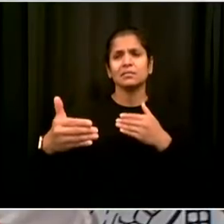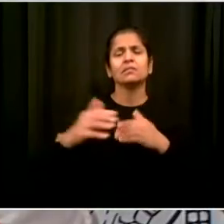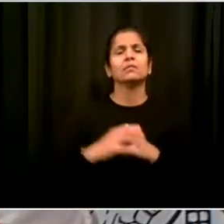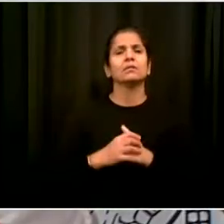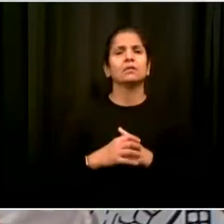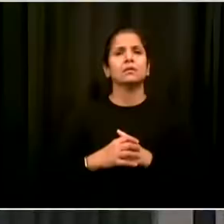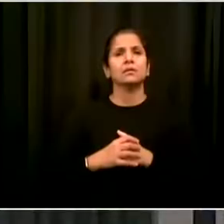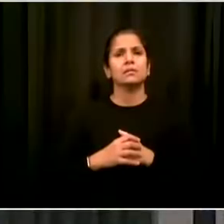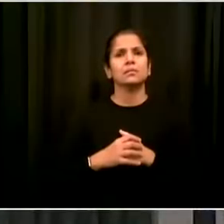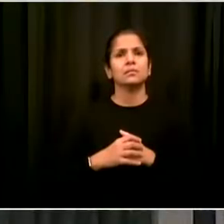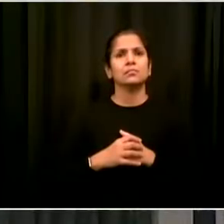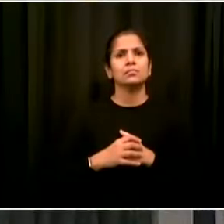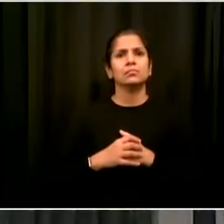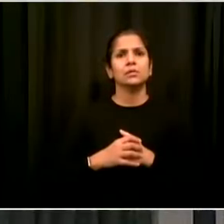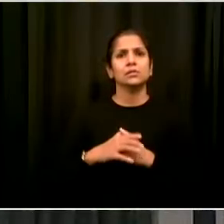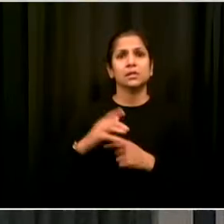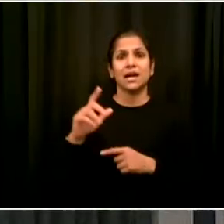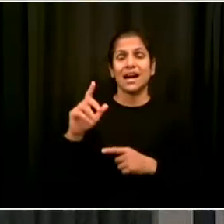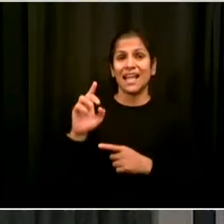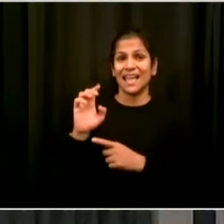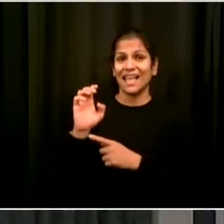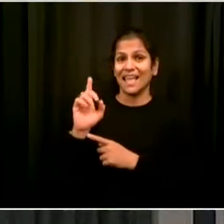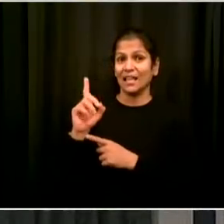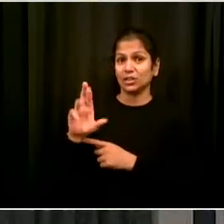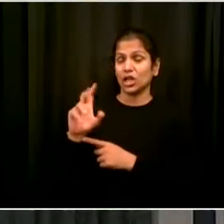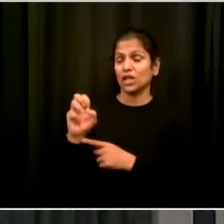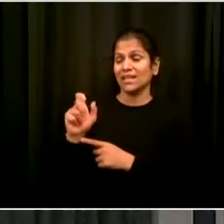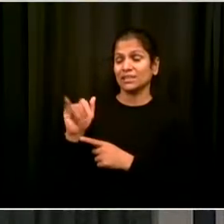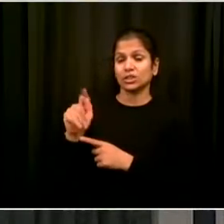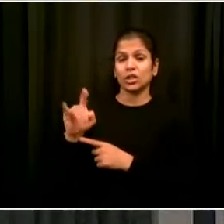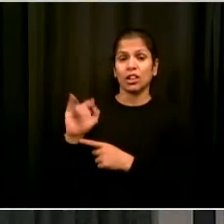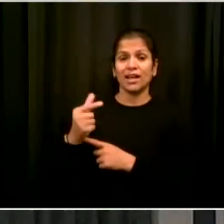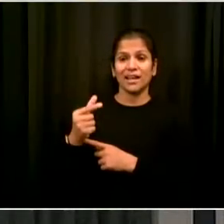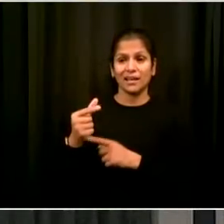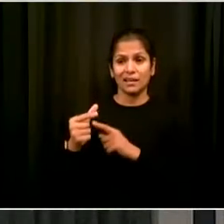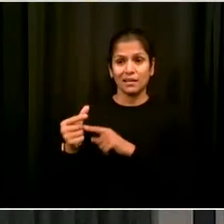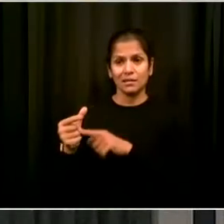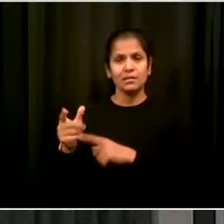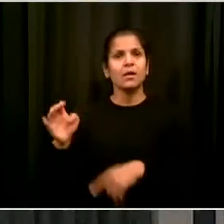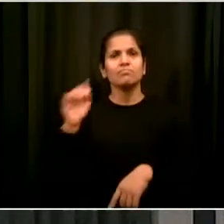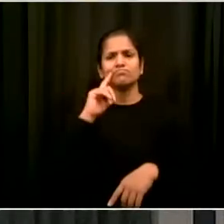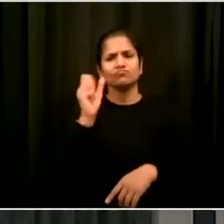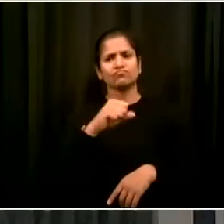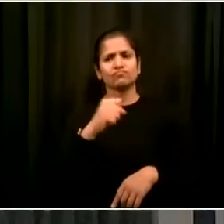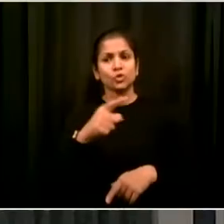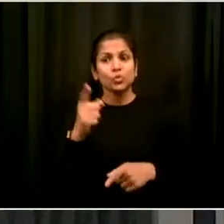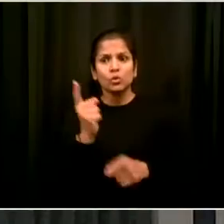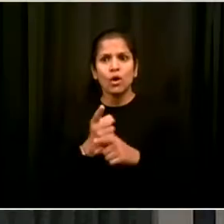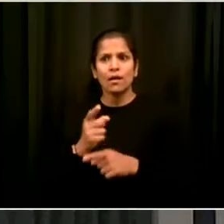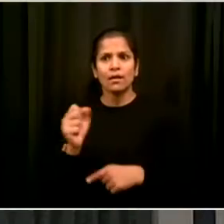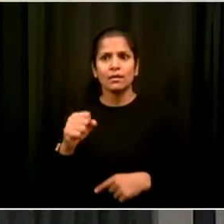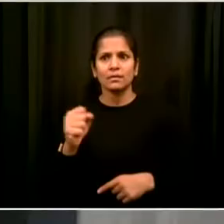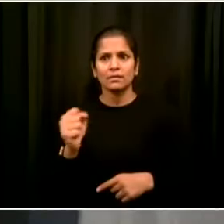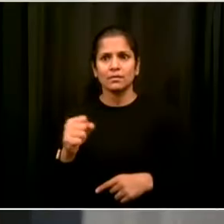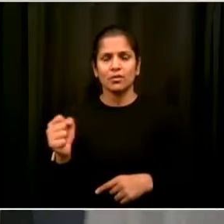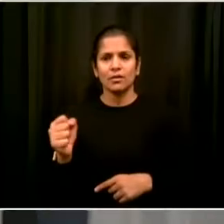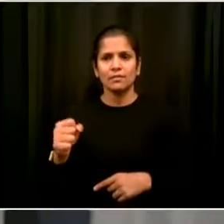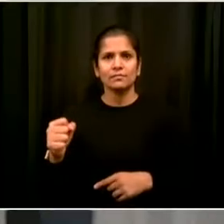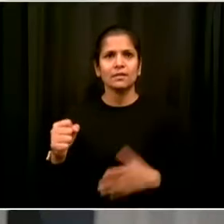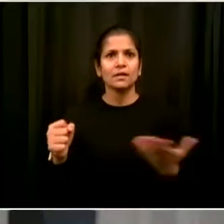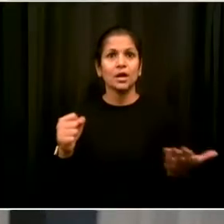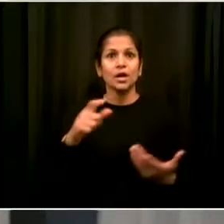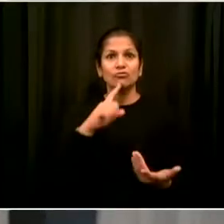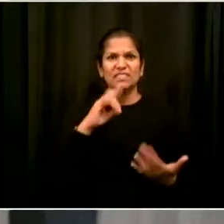Dr. Easterling. Yep, absolutely correct, Mr. Mayor. Where we are right now, we